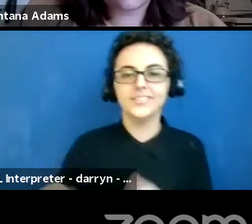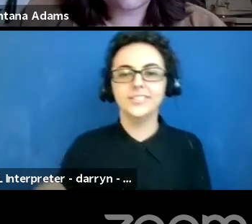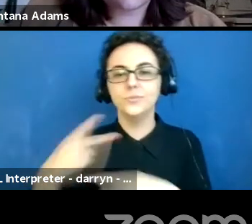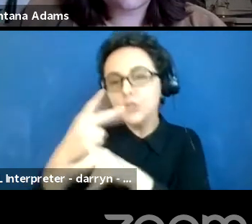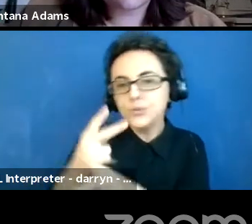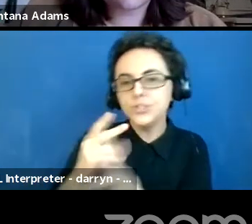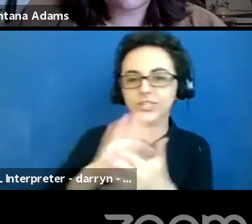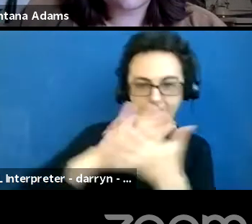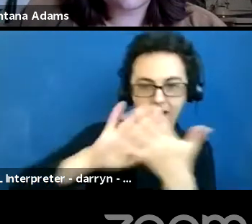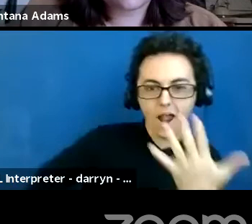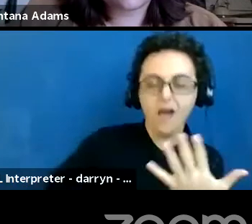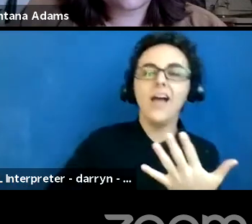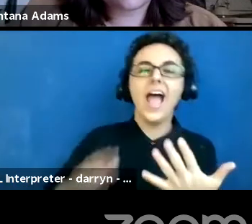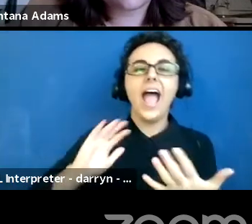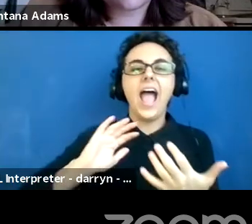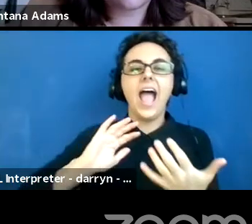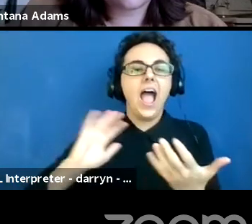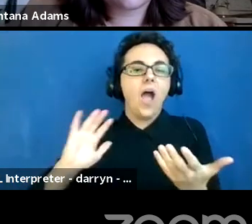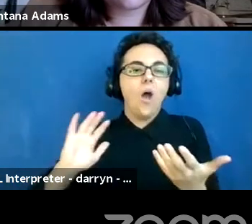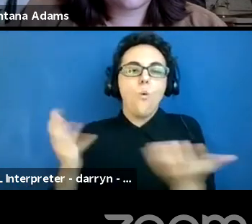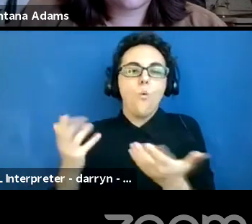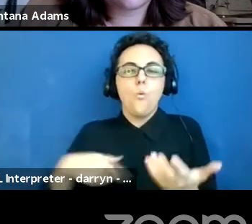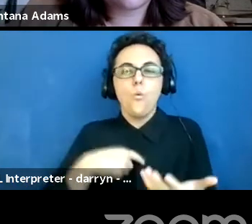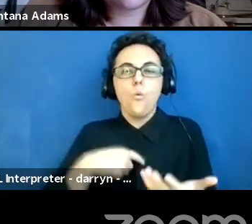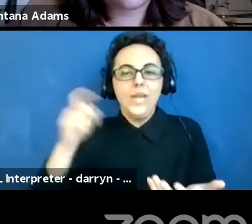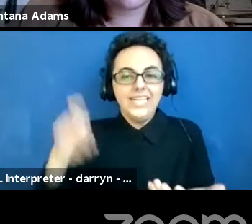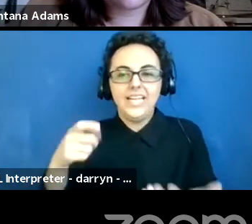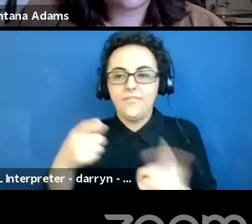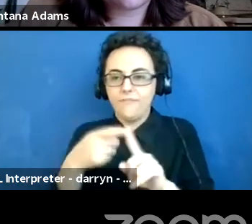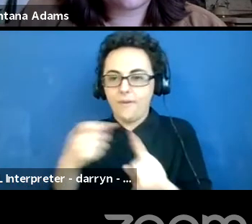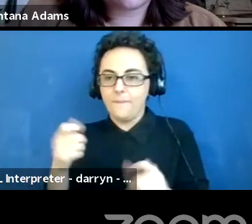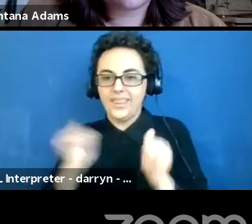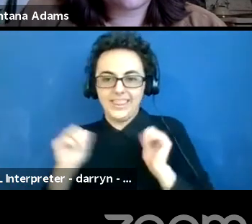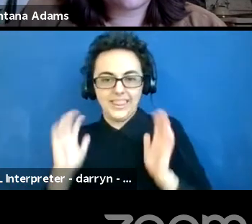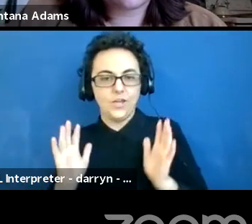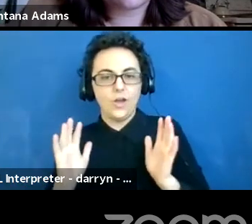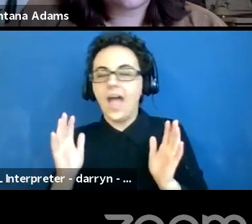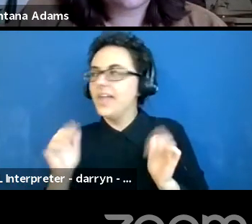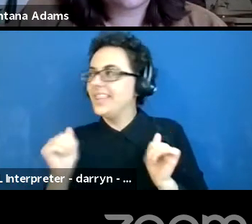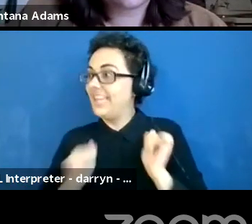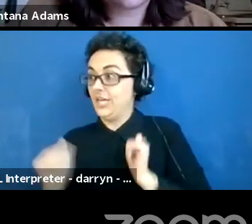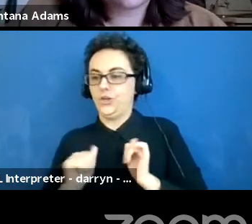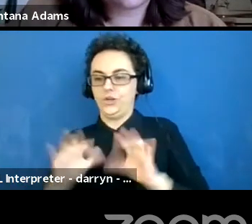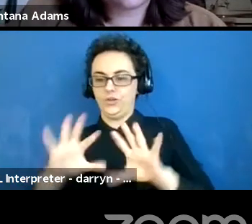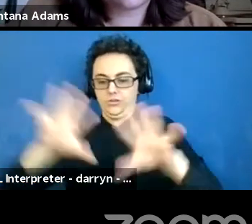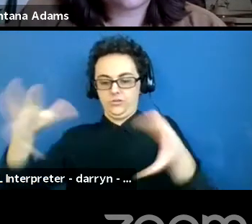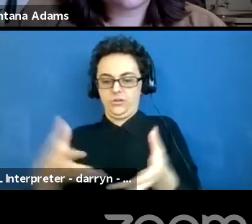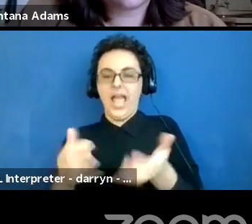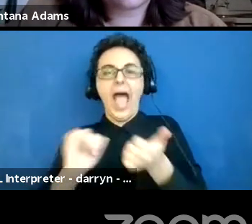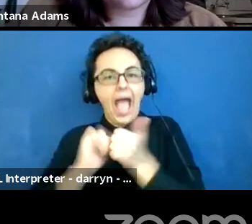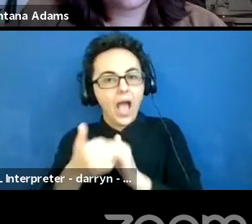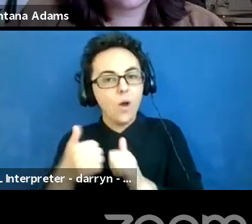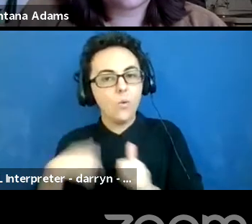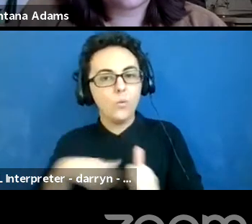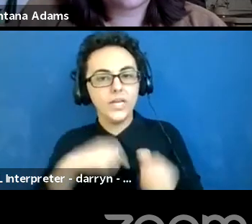How can it be used to serve our communities? How can it be used as activism? And also,